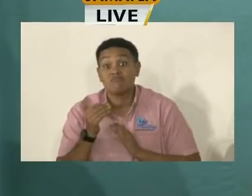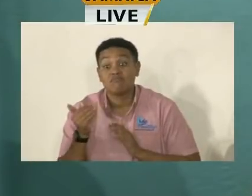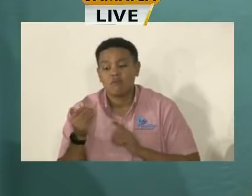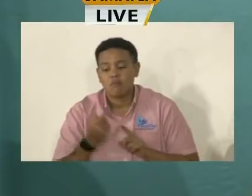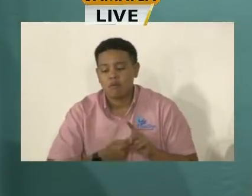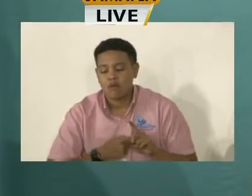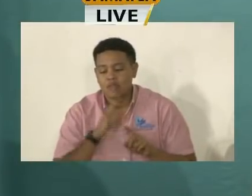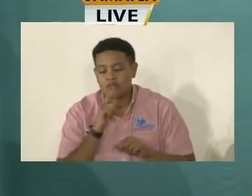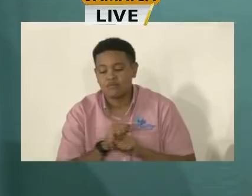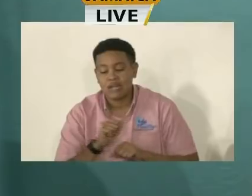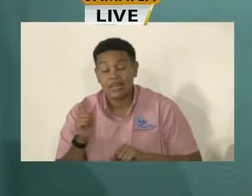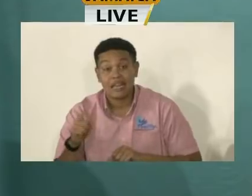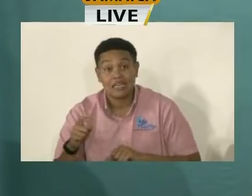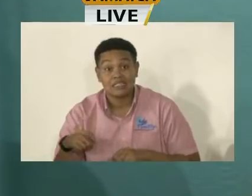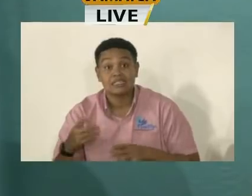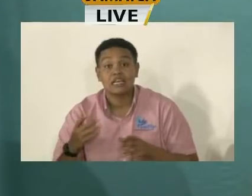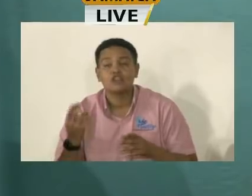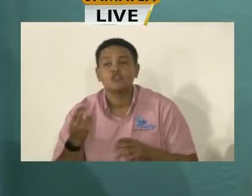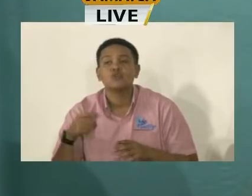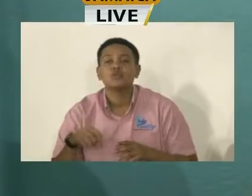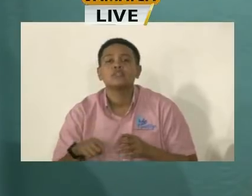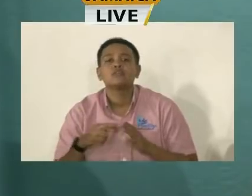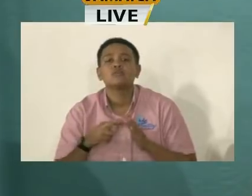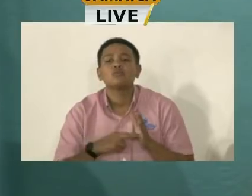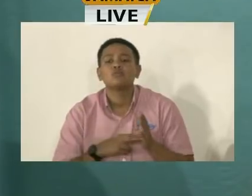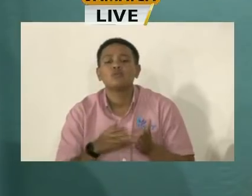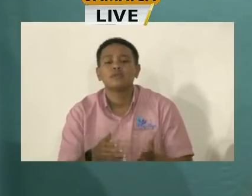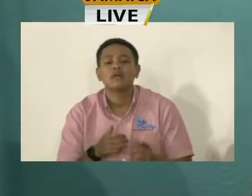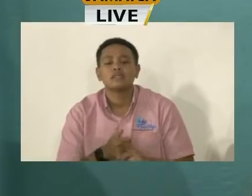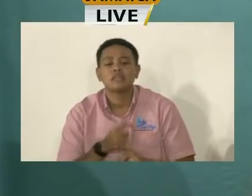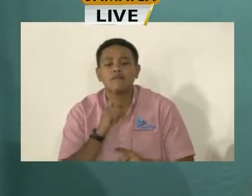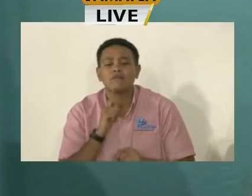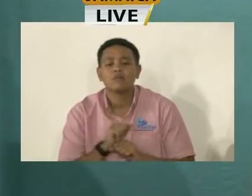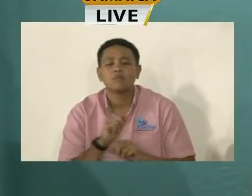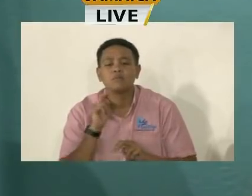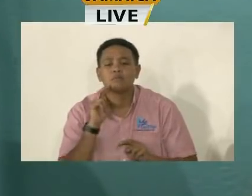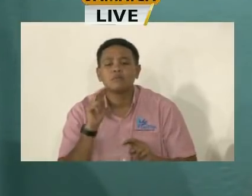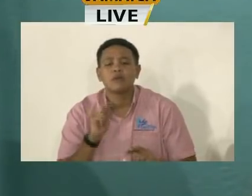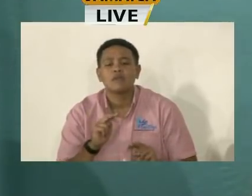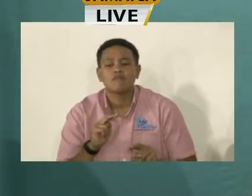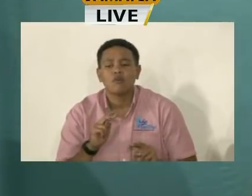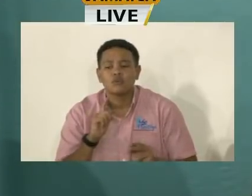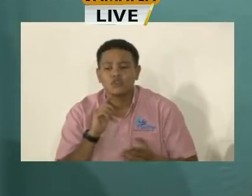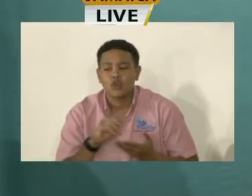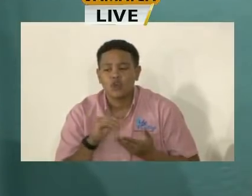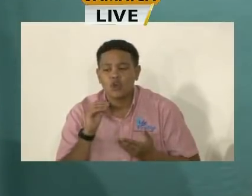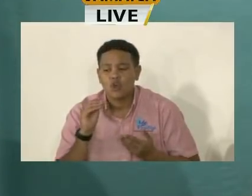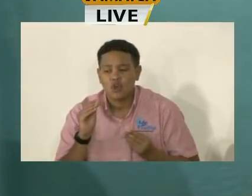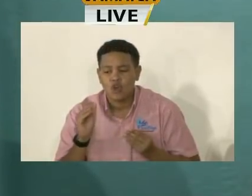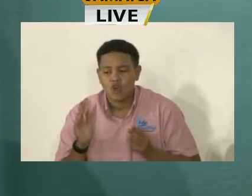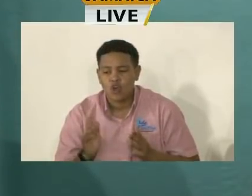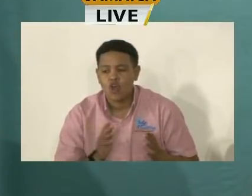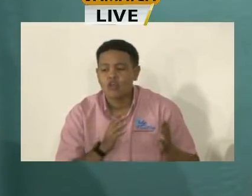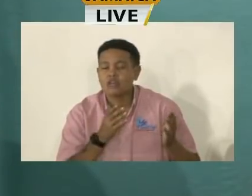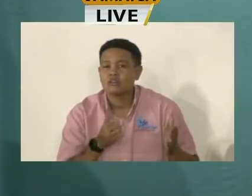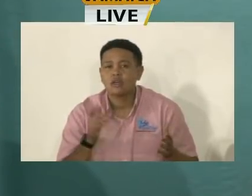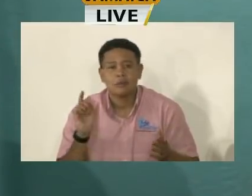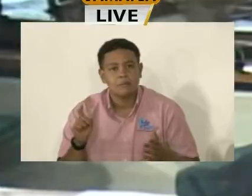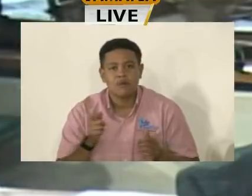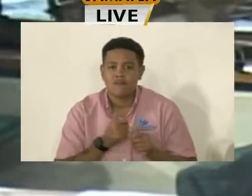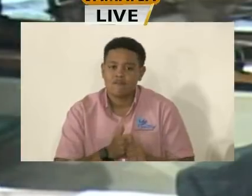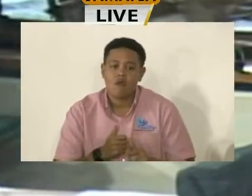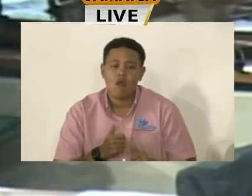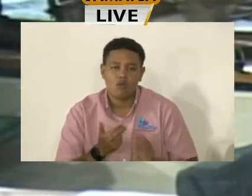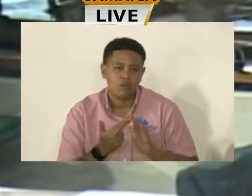if necessary, use the standing orders to enforce order in this place. I think we owe it to the people